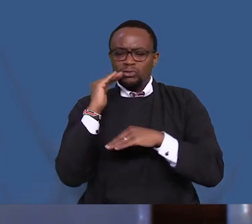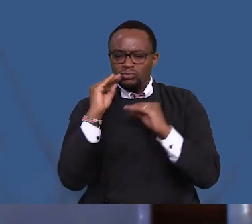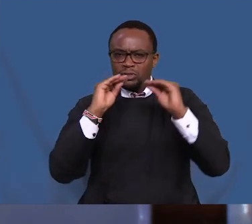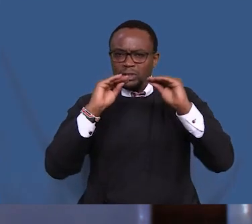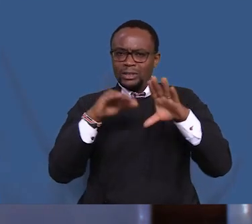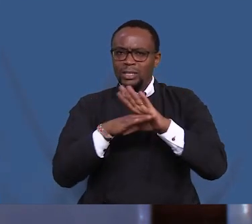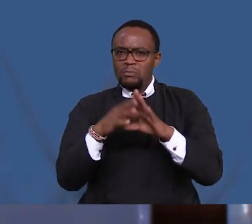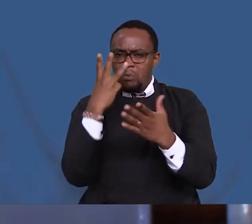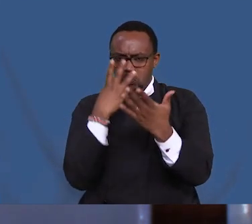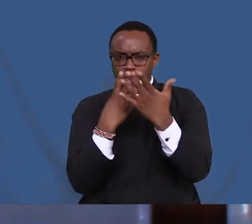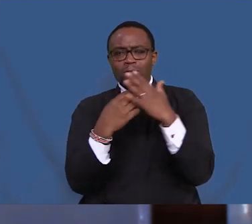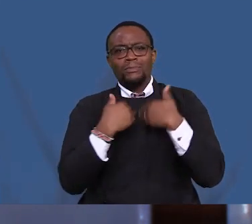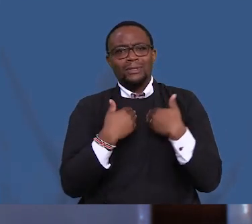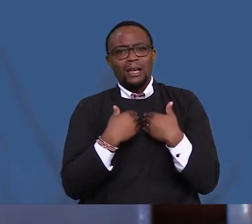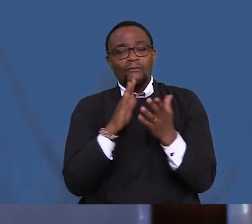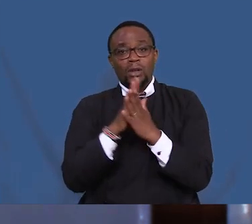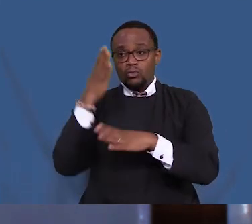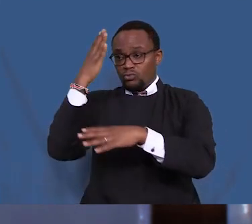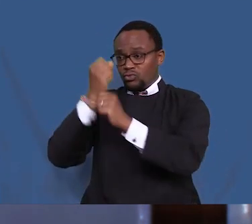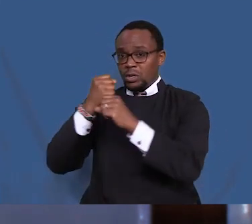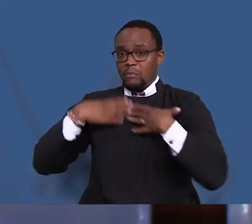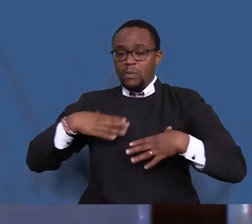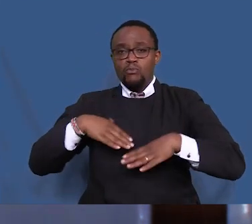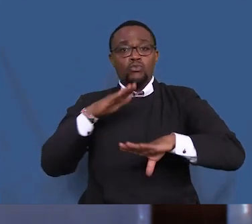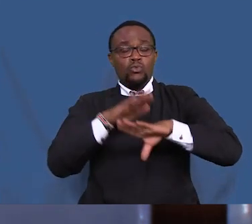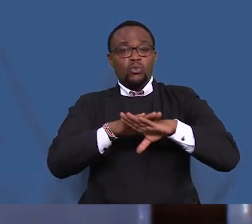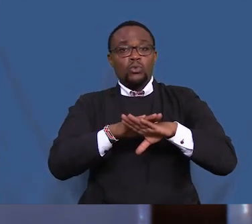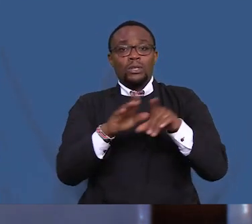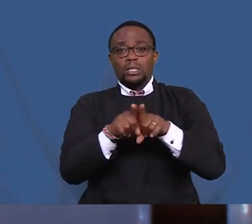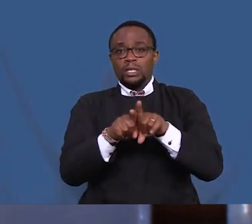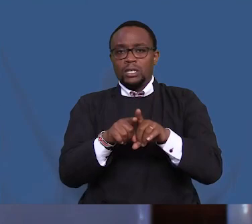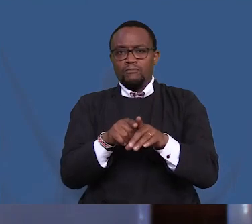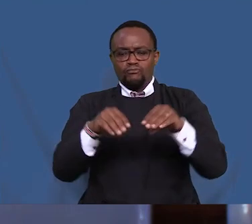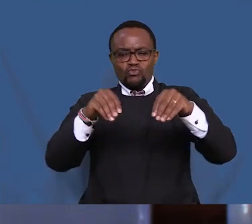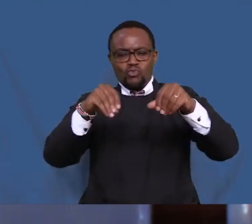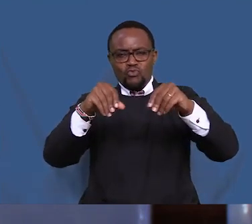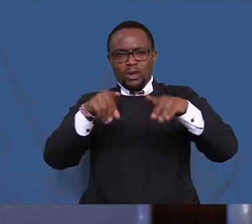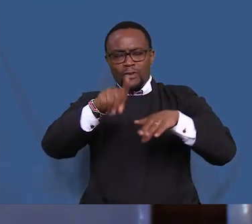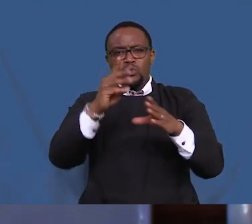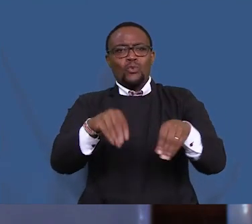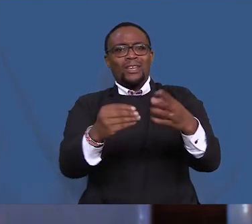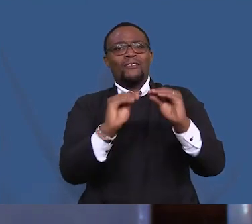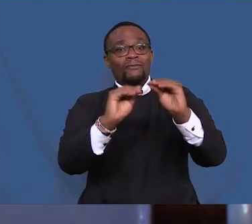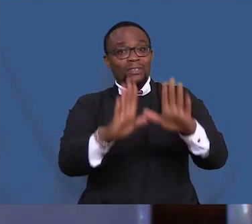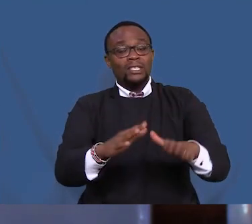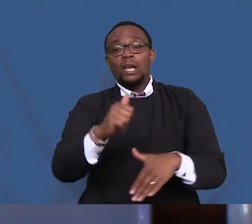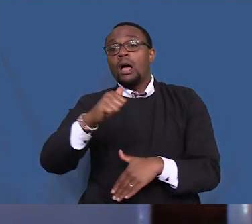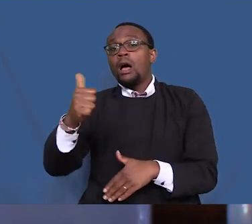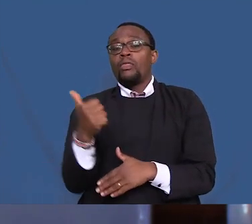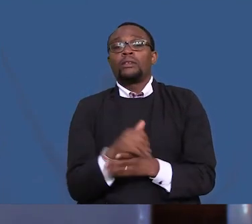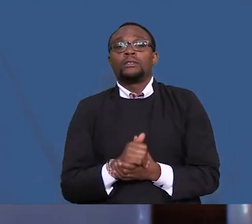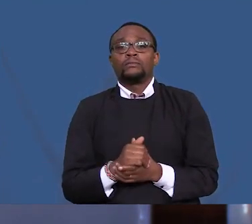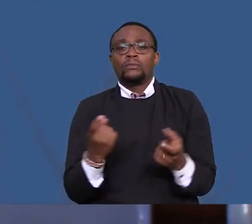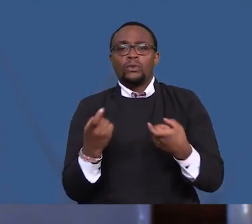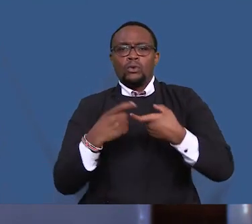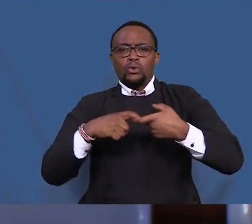presence of many witnesses, entrust to reliable people who will also be qualified to teach others. Join